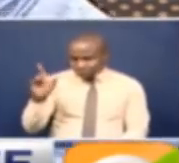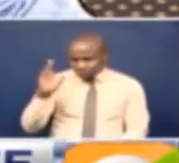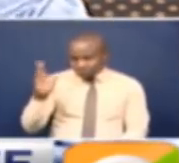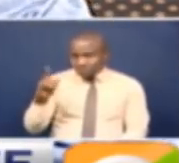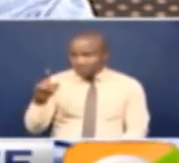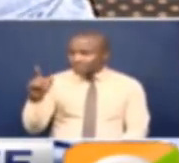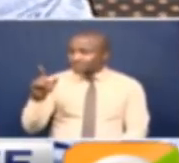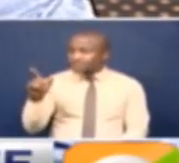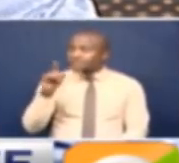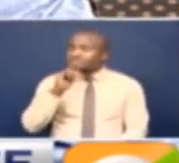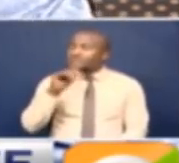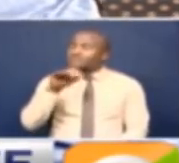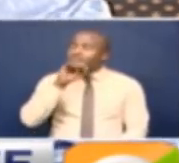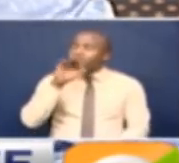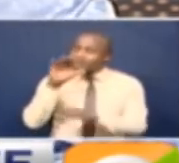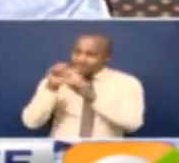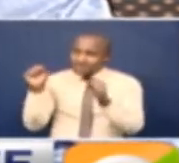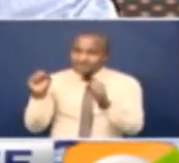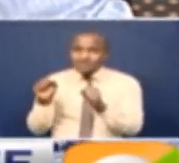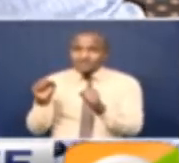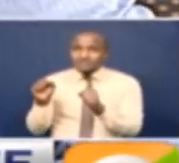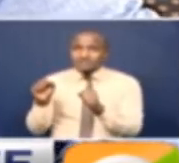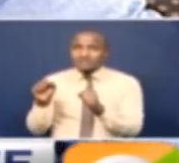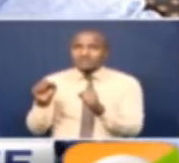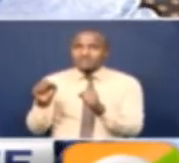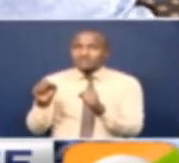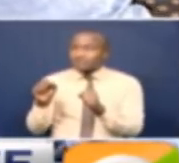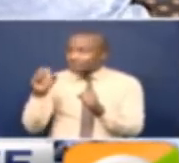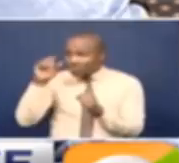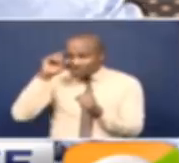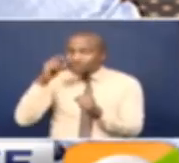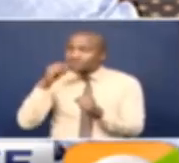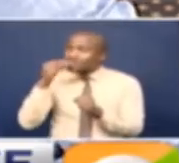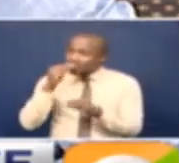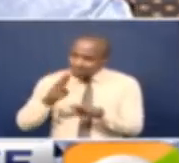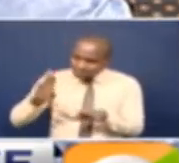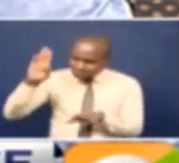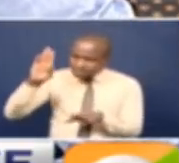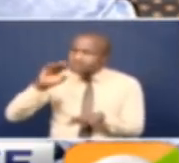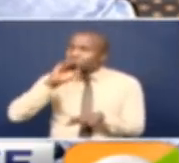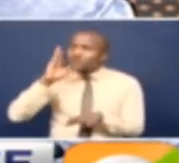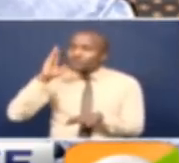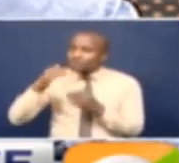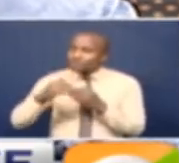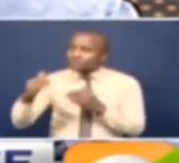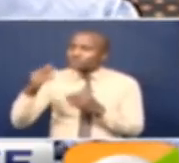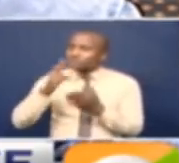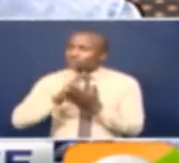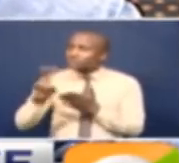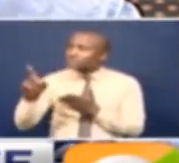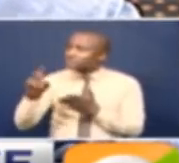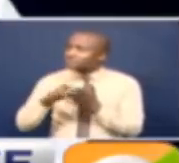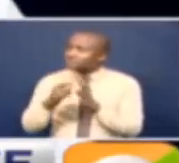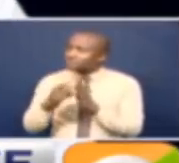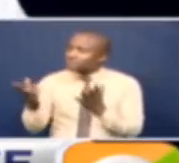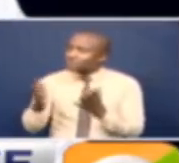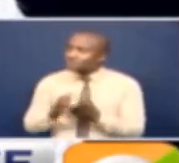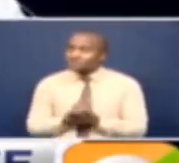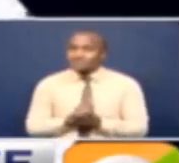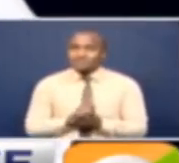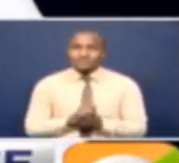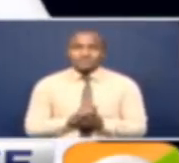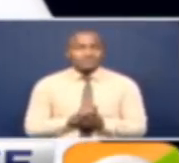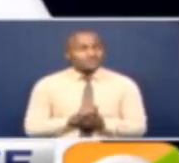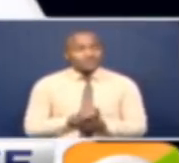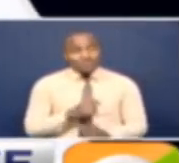Raila presidency, and there's an inauguration, according to James Orengo, of Raila Odinga in the next 2 weeks. What does that mean? I have to be very honest